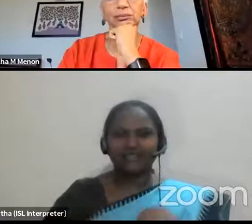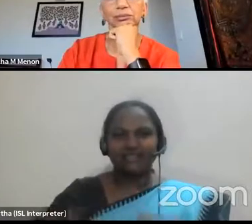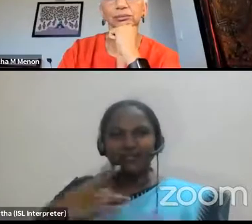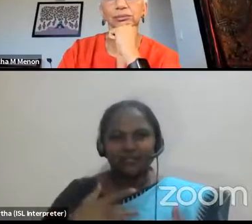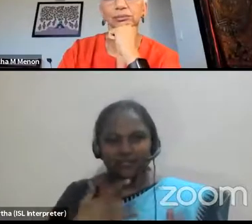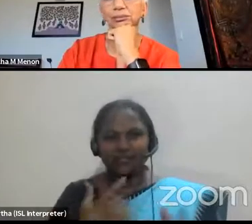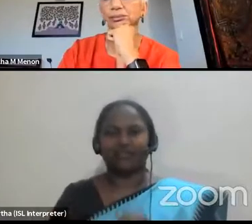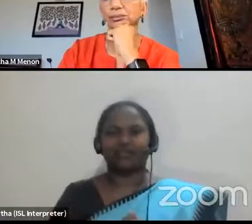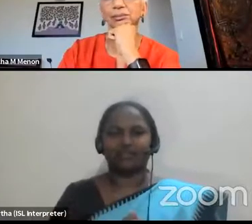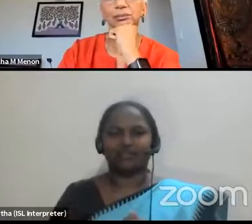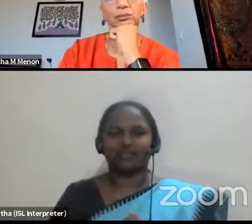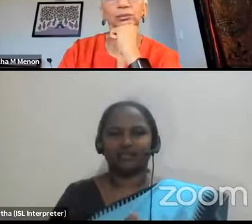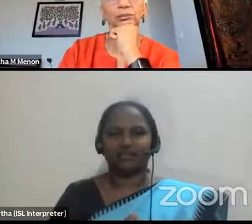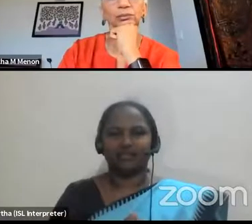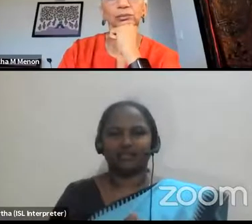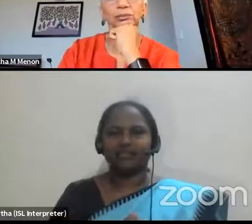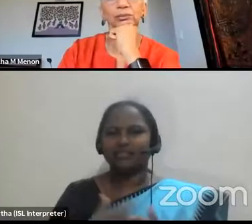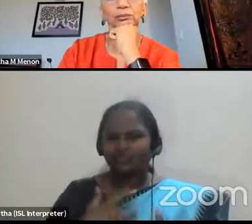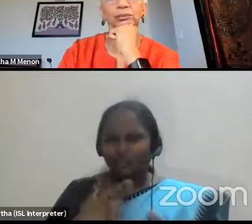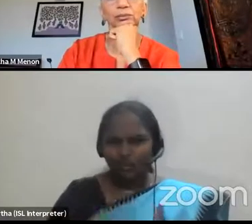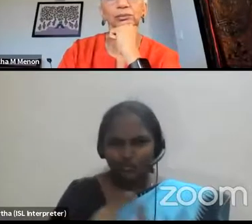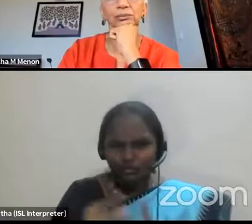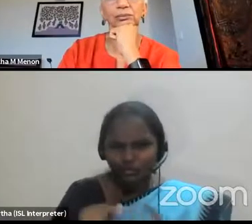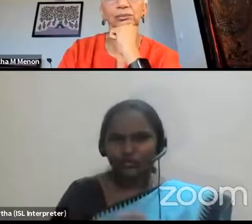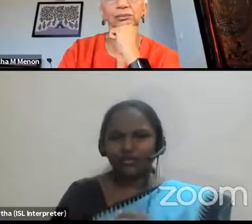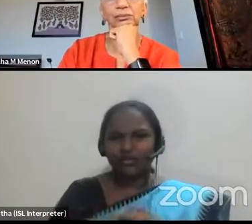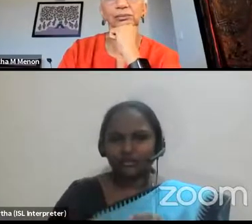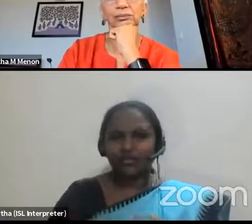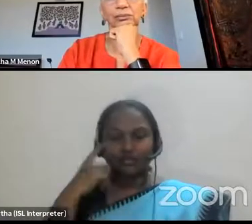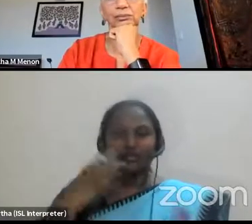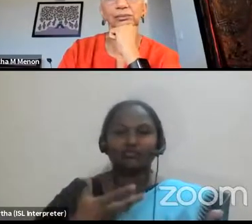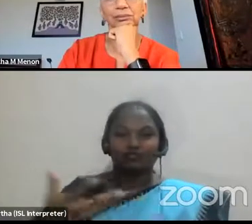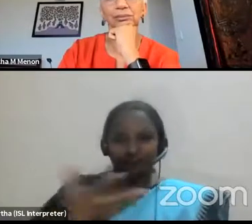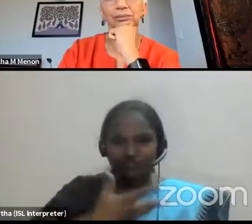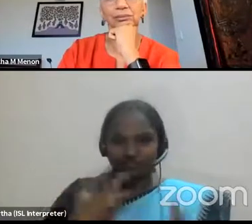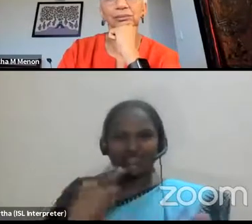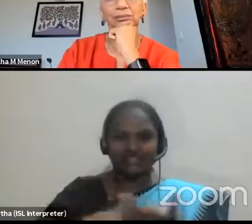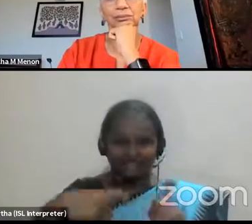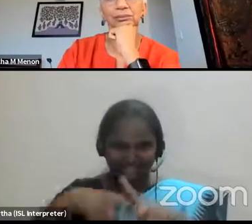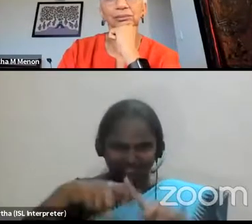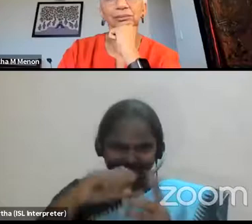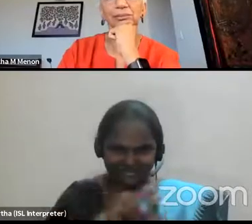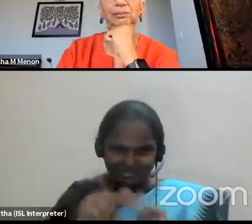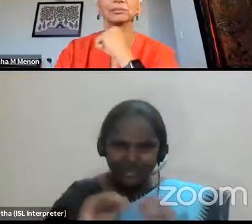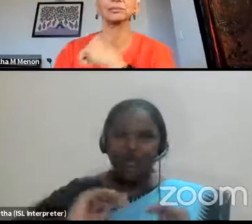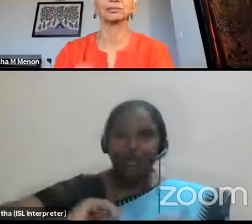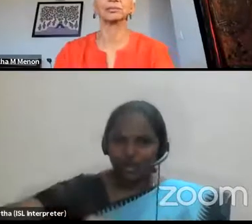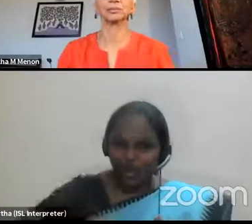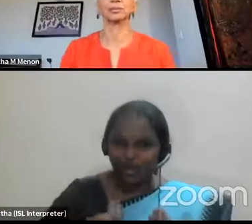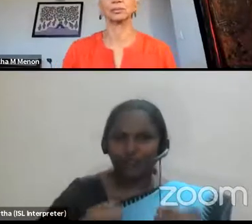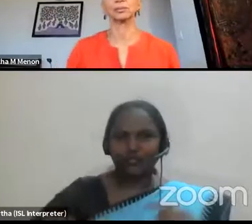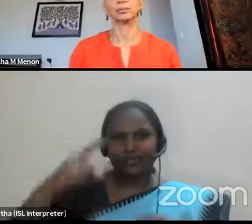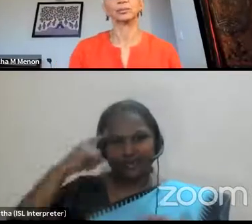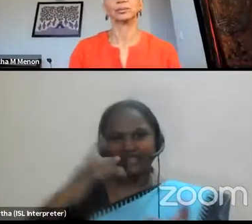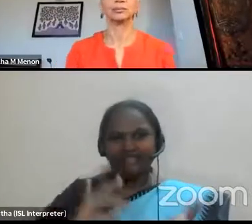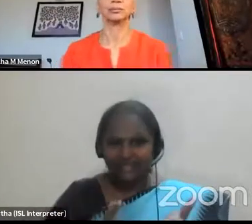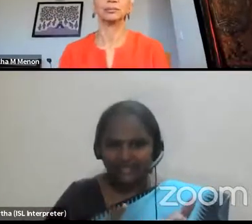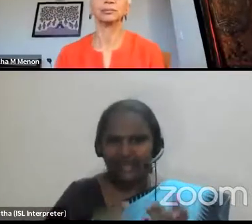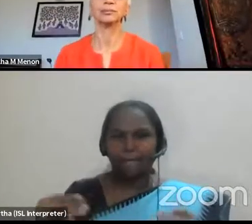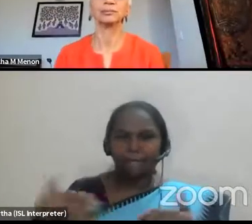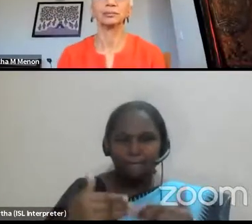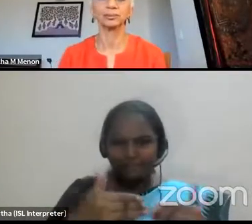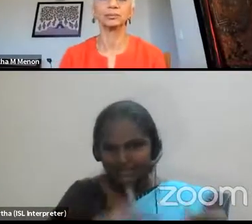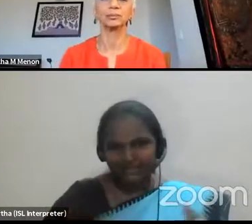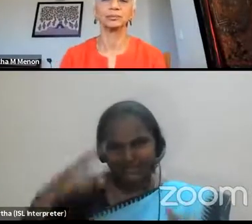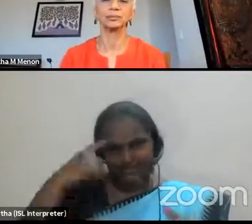we are unveiling today was a conversation with Rekha and how art and technology can meet and